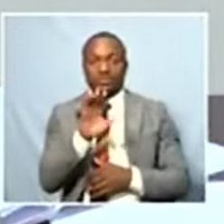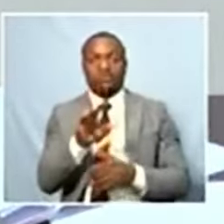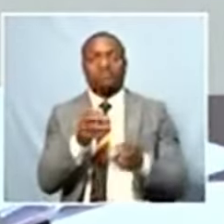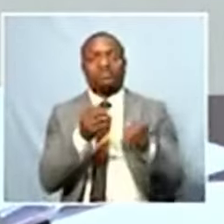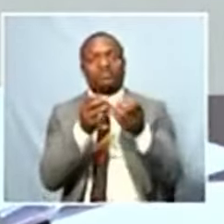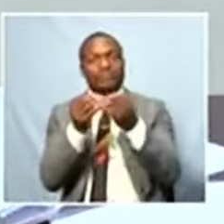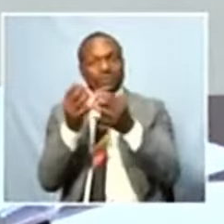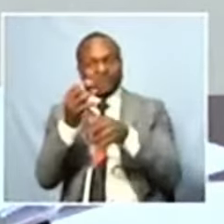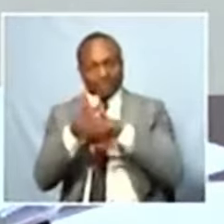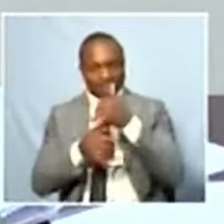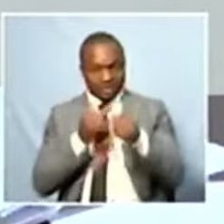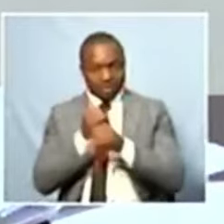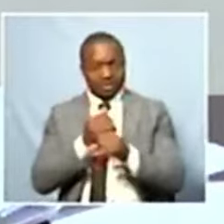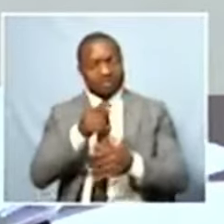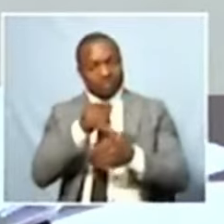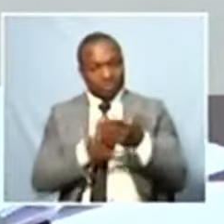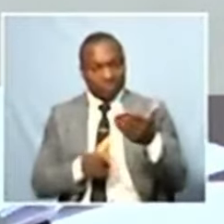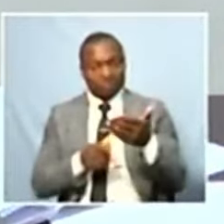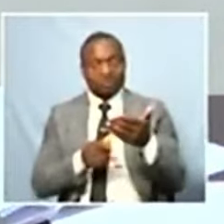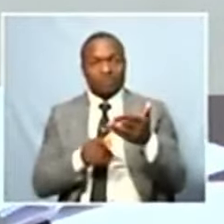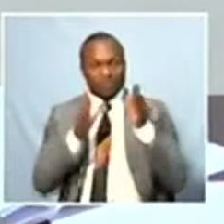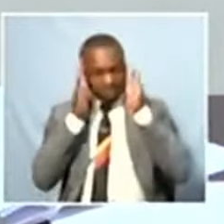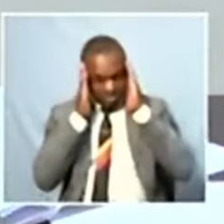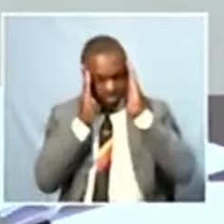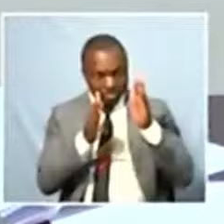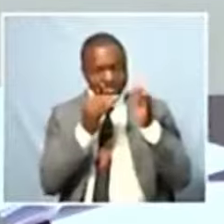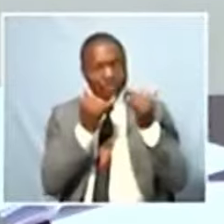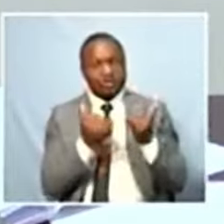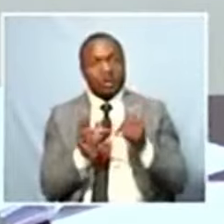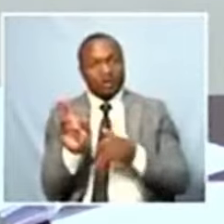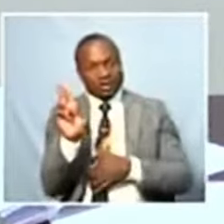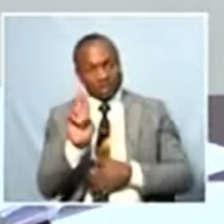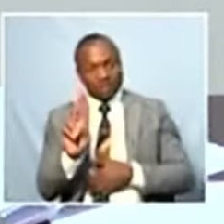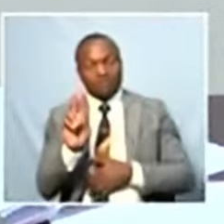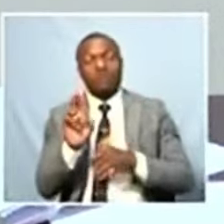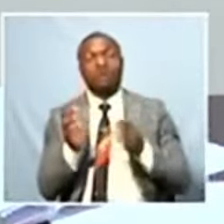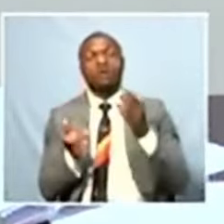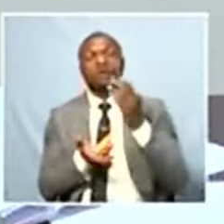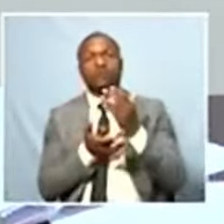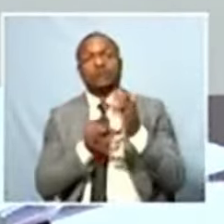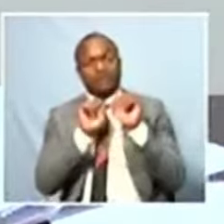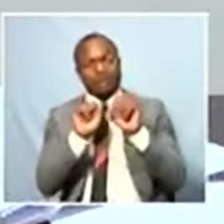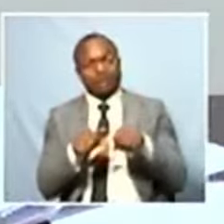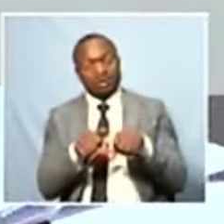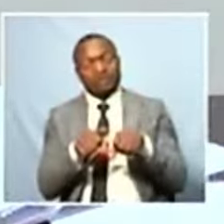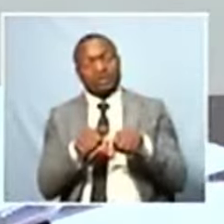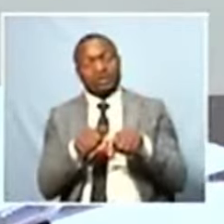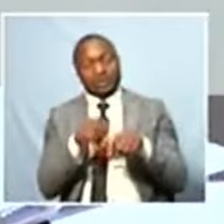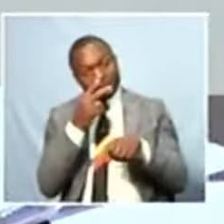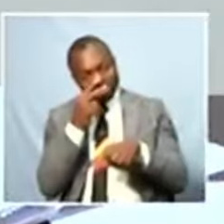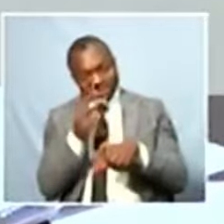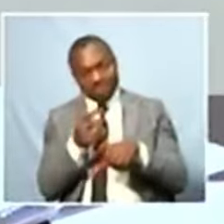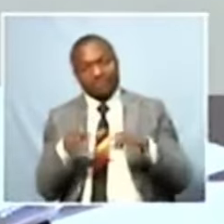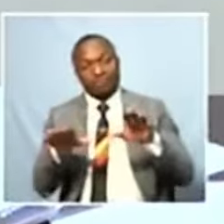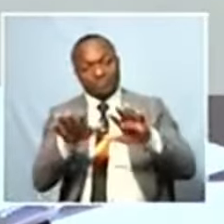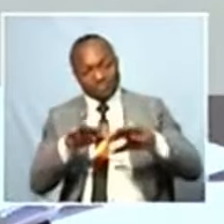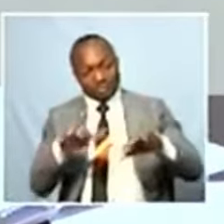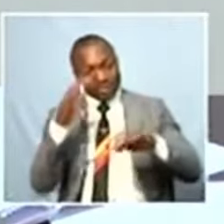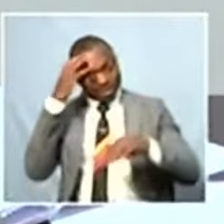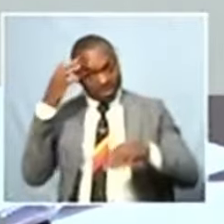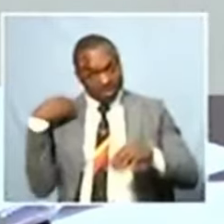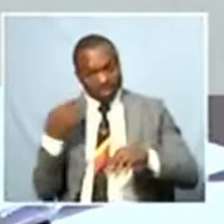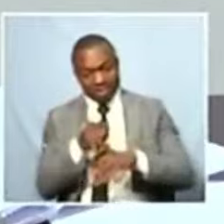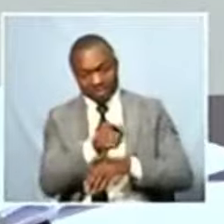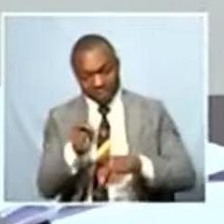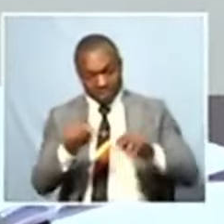But that's what we are delivering on now, using technology to see, can we have a presence at all these transaction points? Because that's where